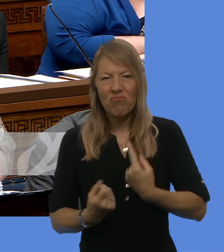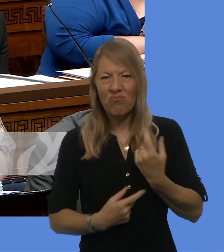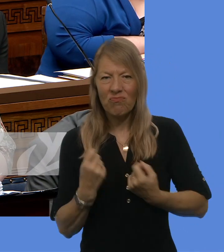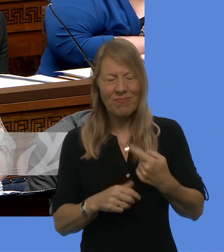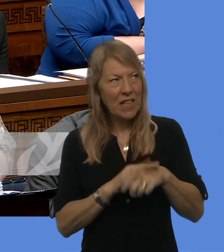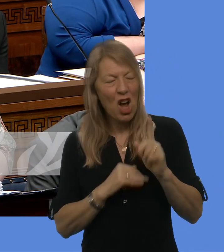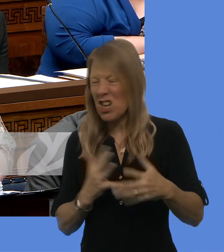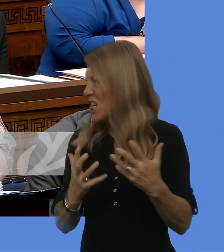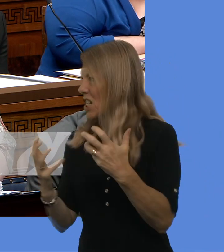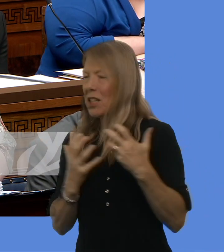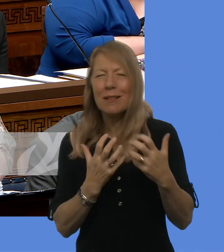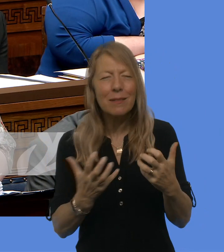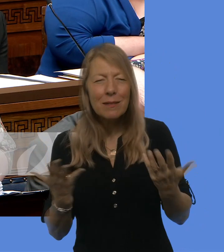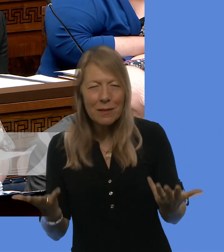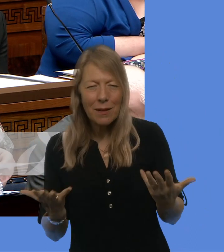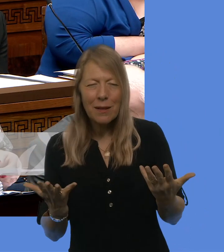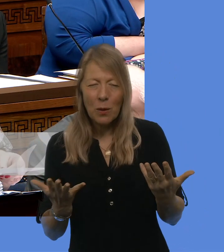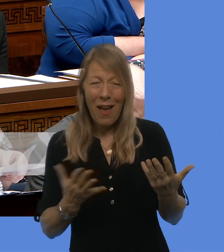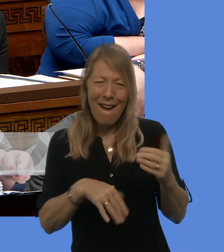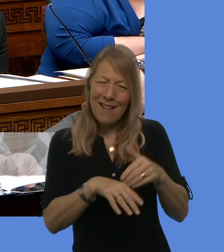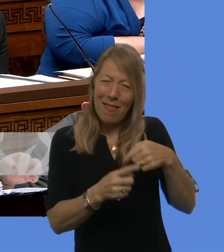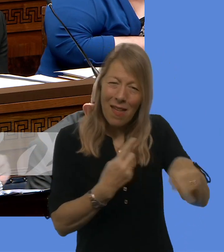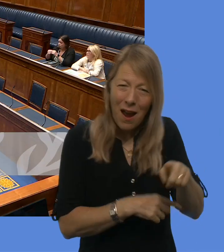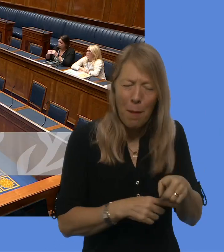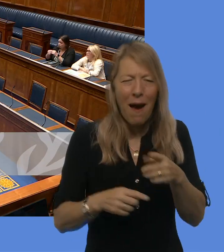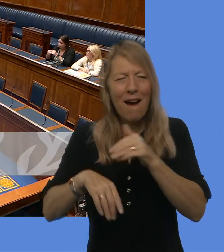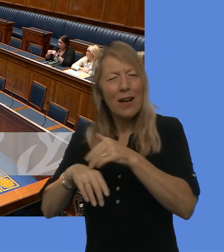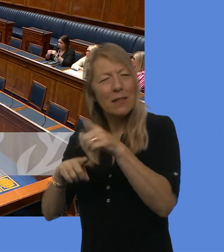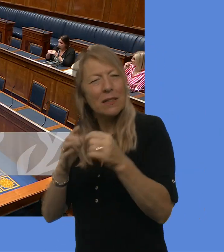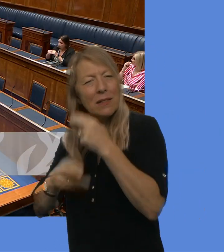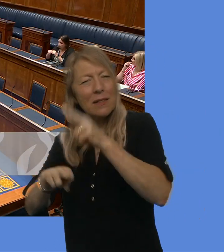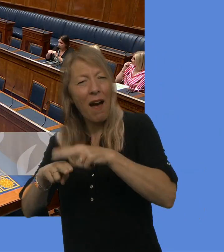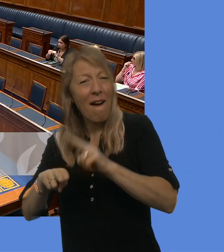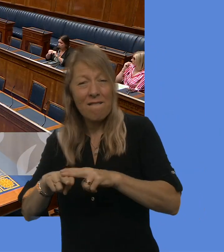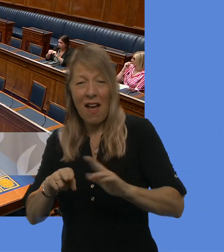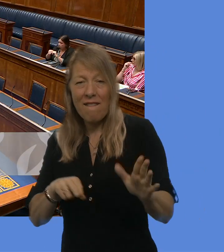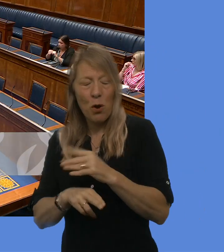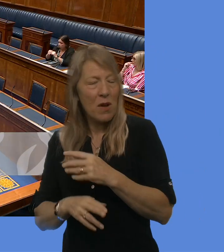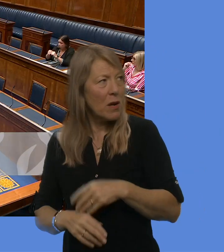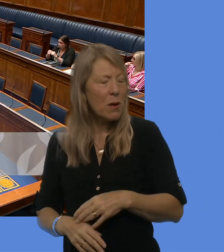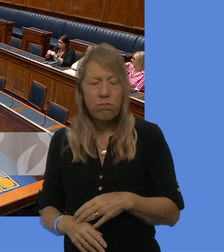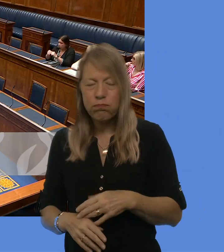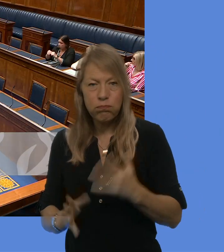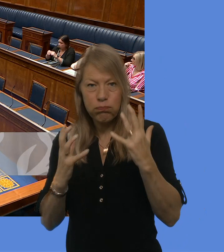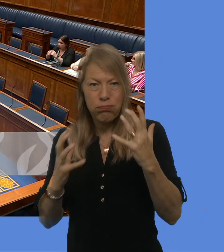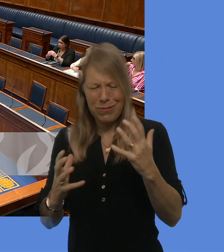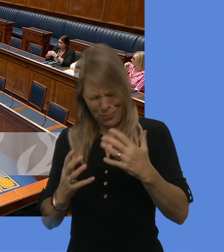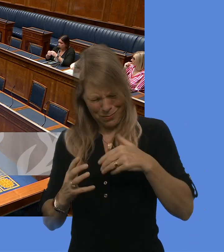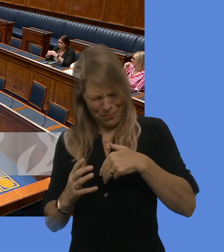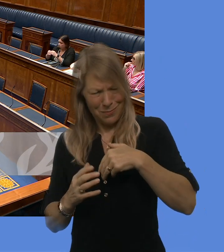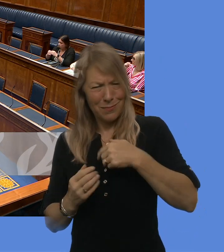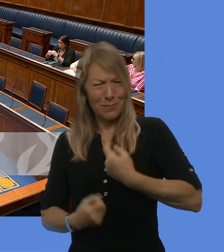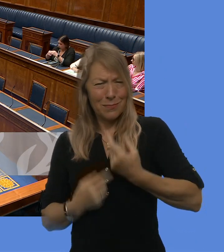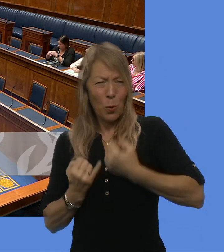living conditions and both prisoner and staff morale. Hold on, McMurray. Speaker,